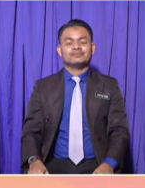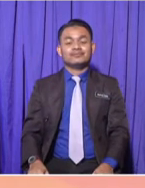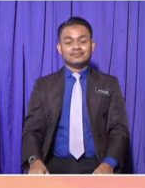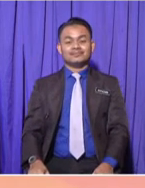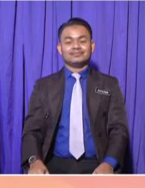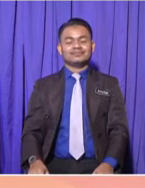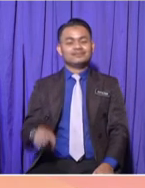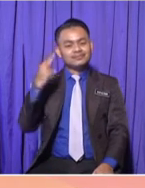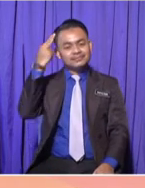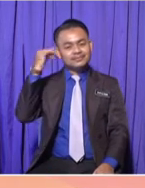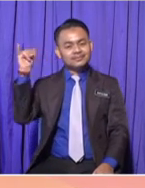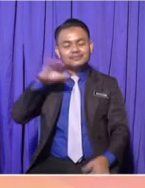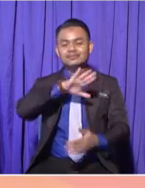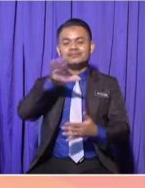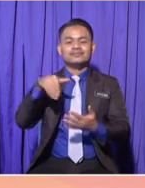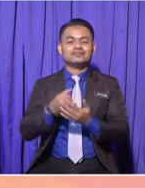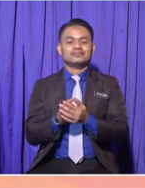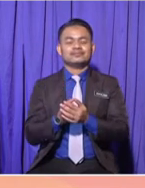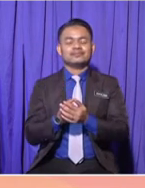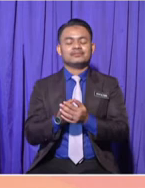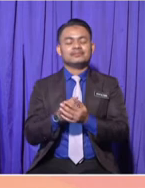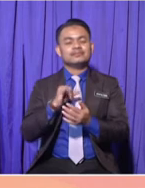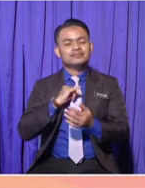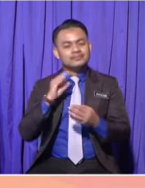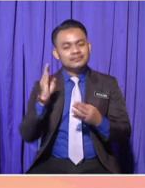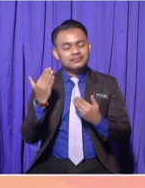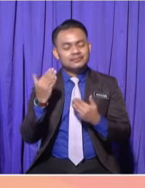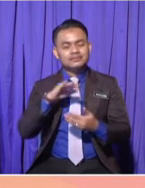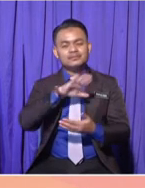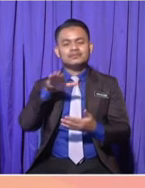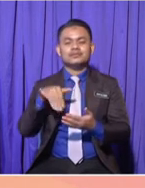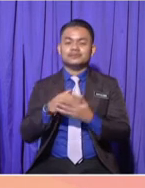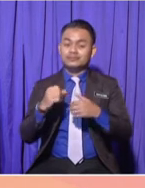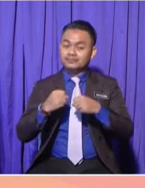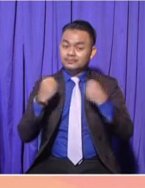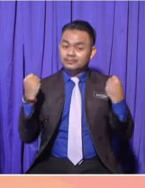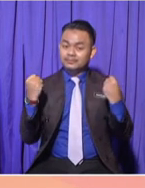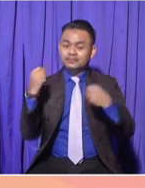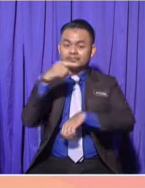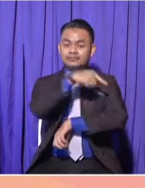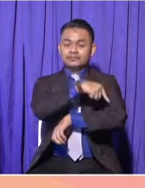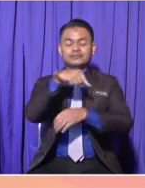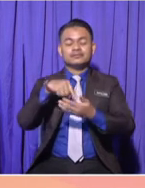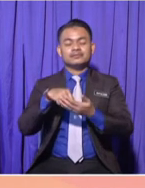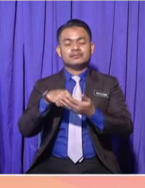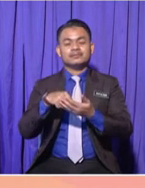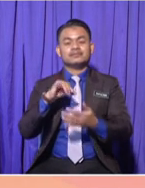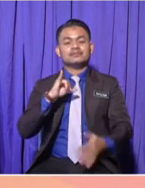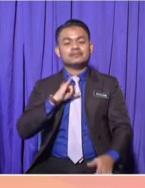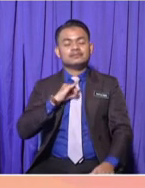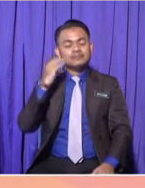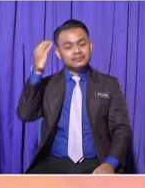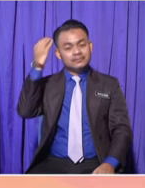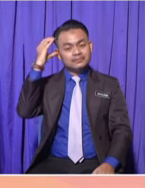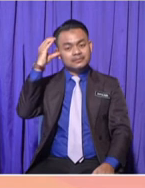Oh, hi everyone! I hope you are fine today. I am Teacher Flora